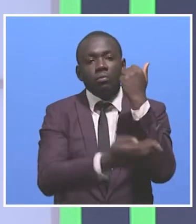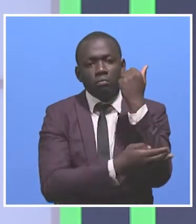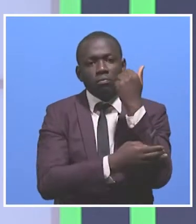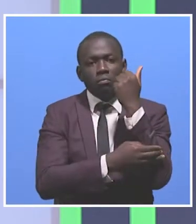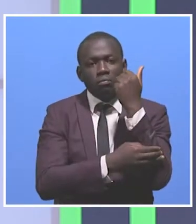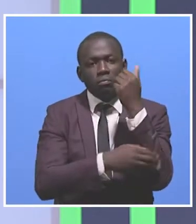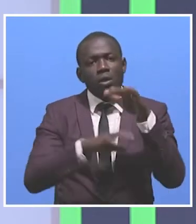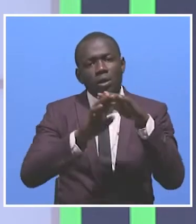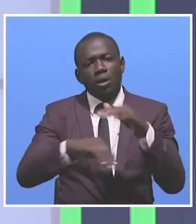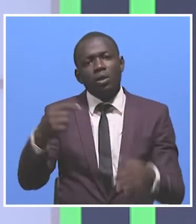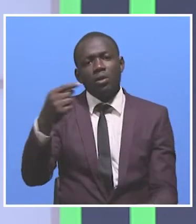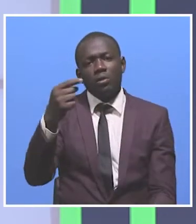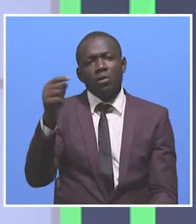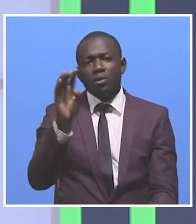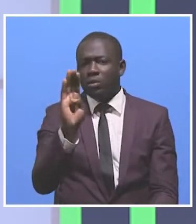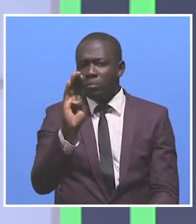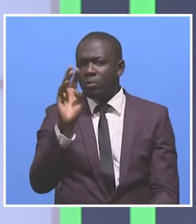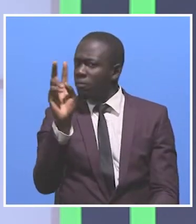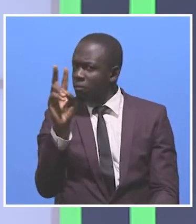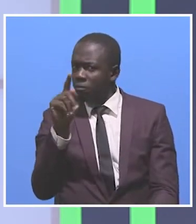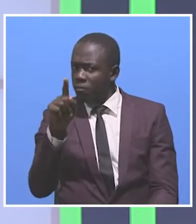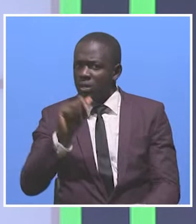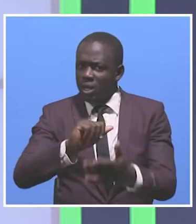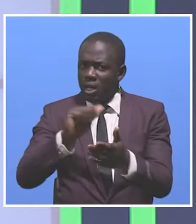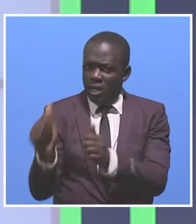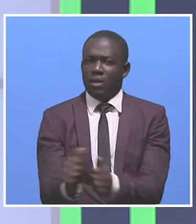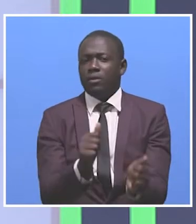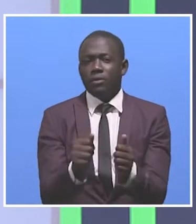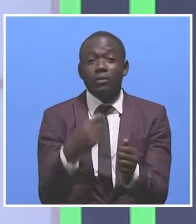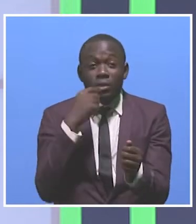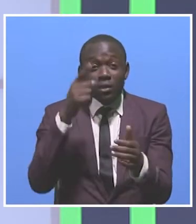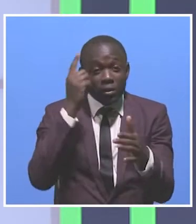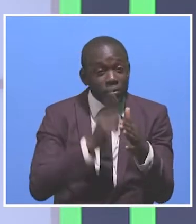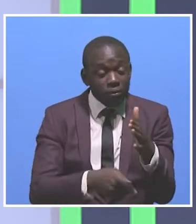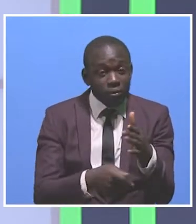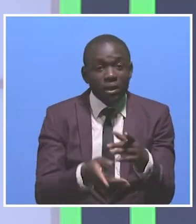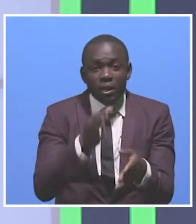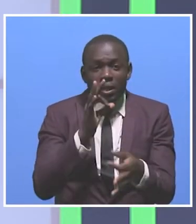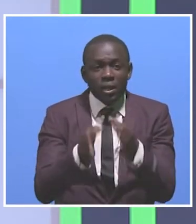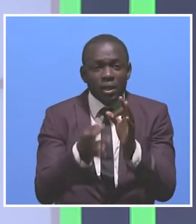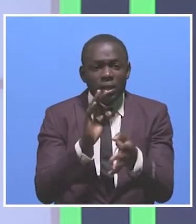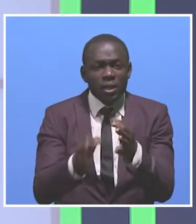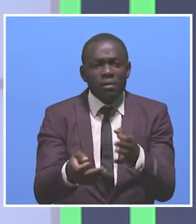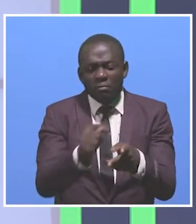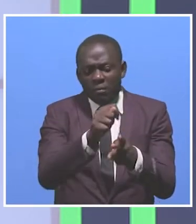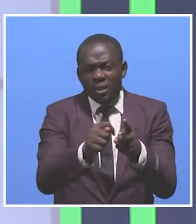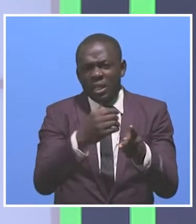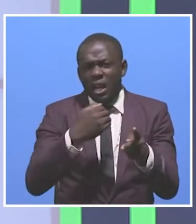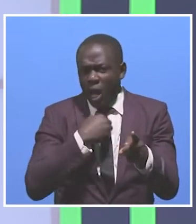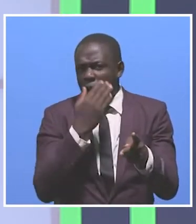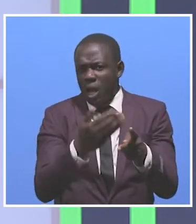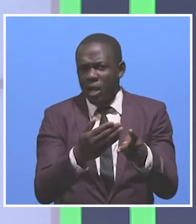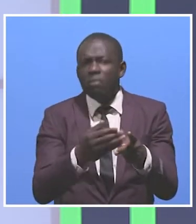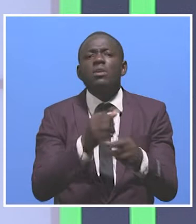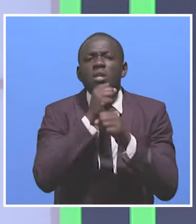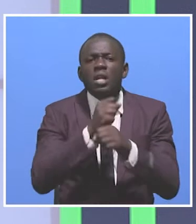Act, the Gender-Based Whatever Act, is that any sexual activity below the age of